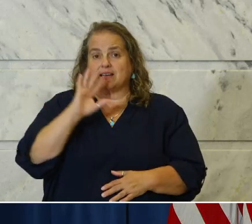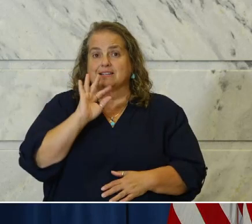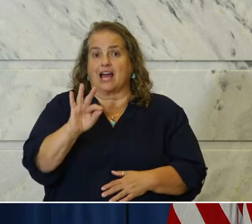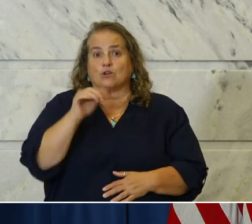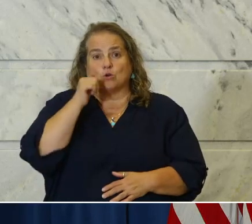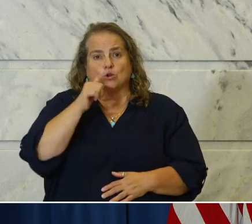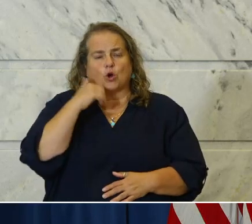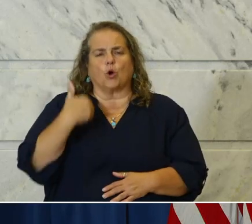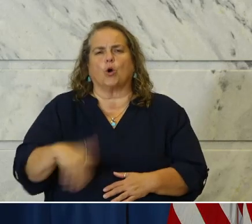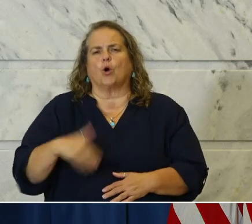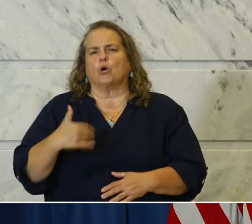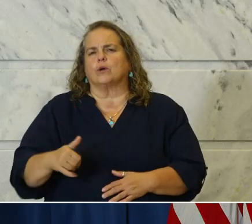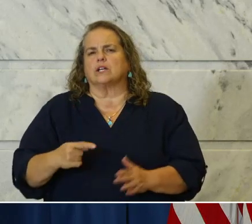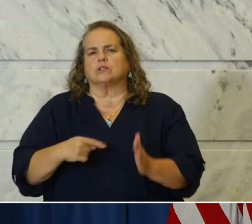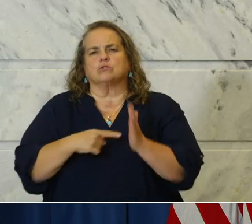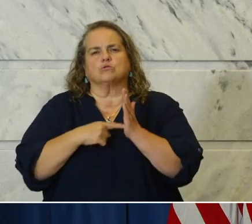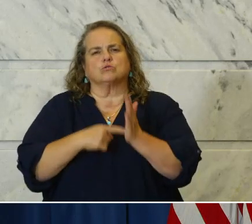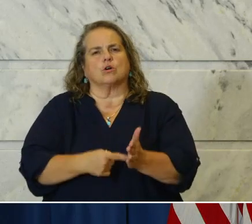goodness, it shows